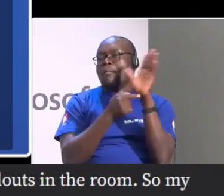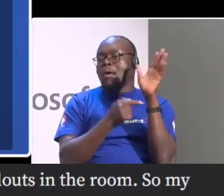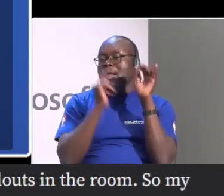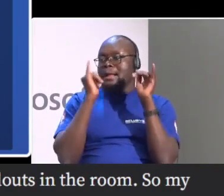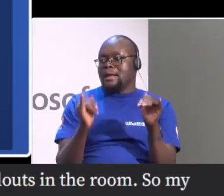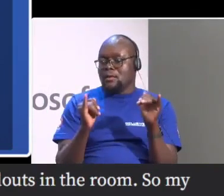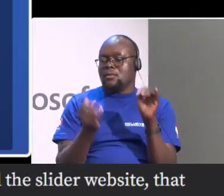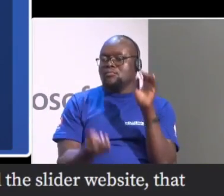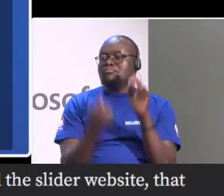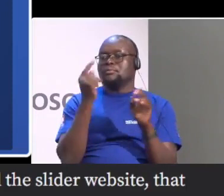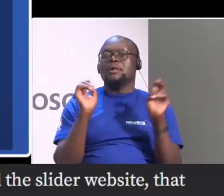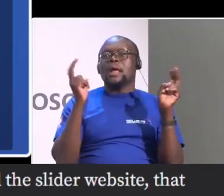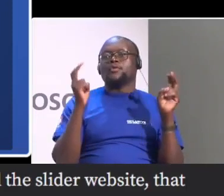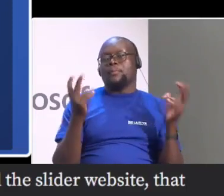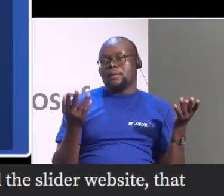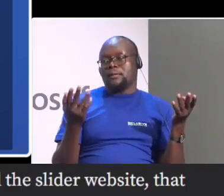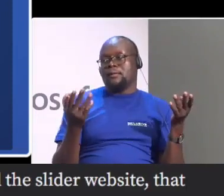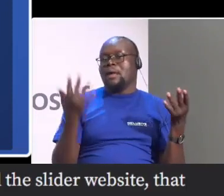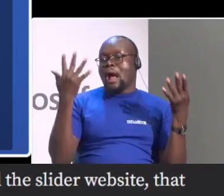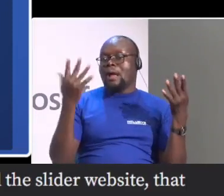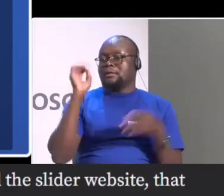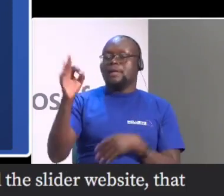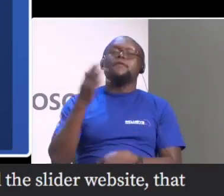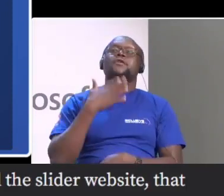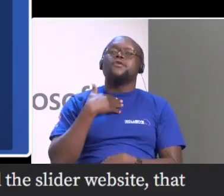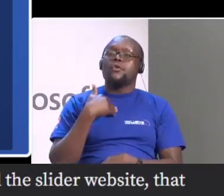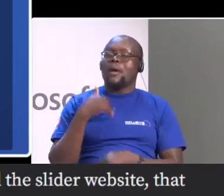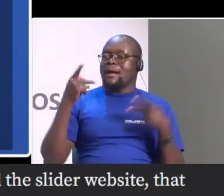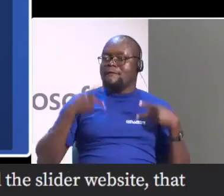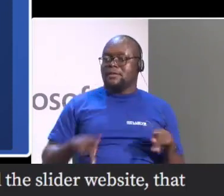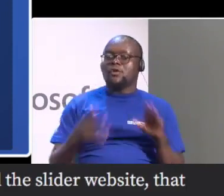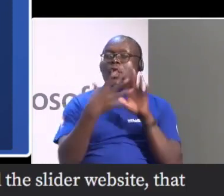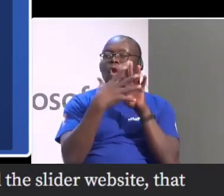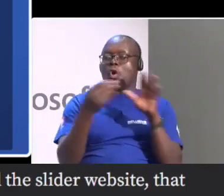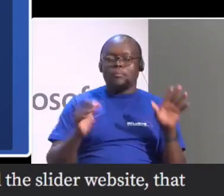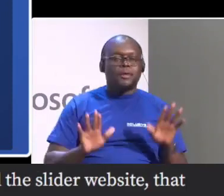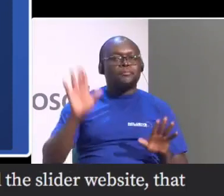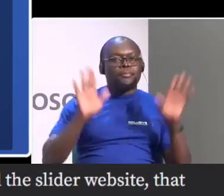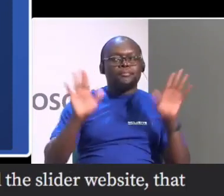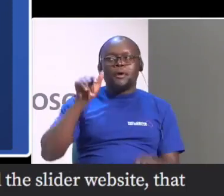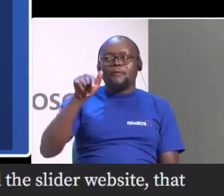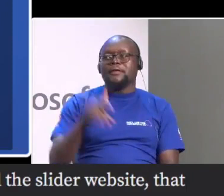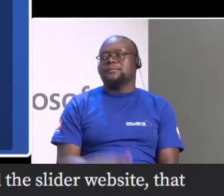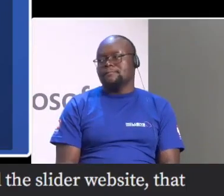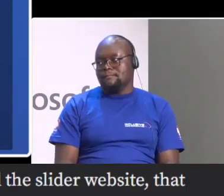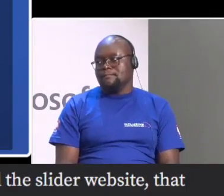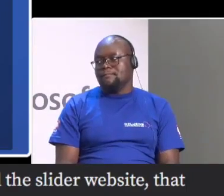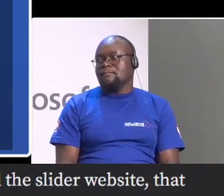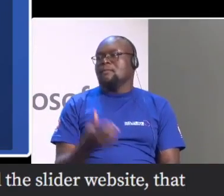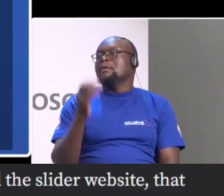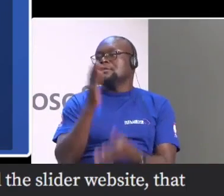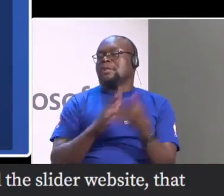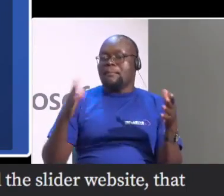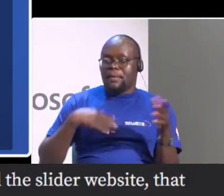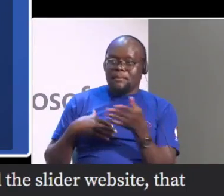emerging topic. So hands up if you want a physical copy of this. So there's some